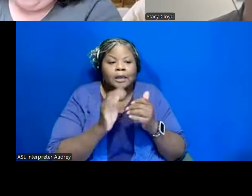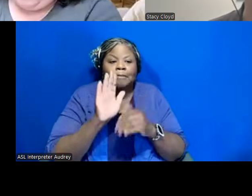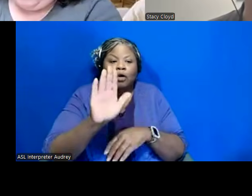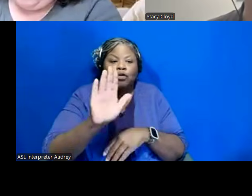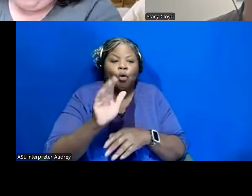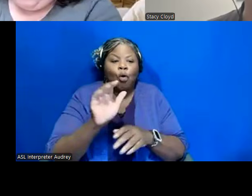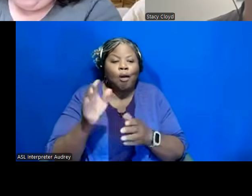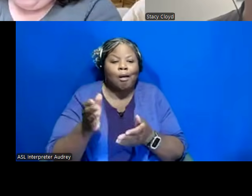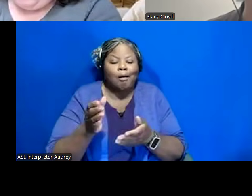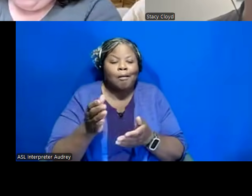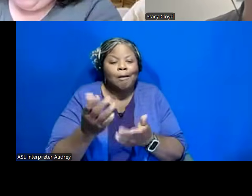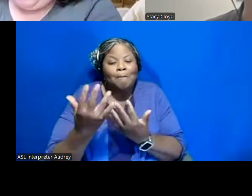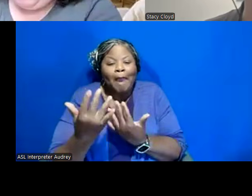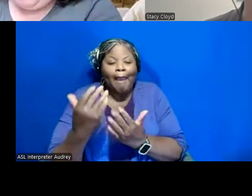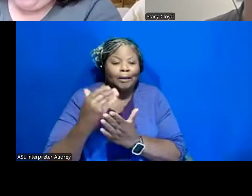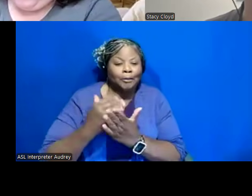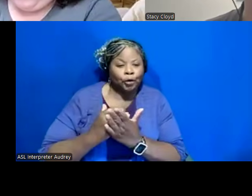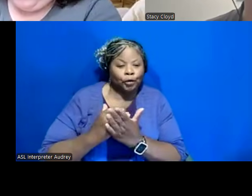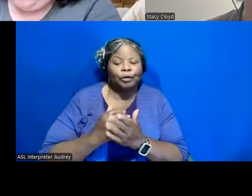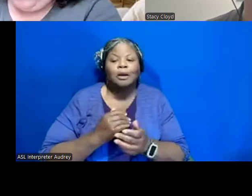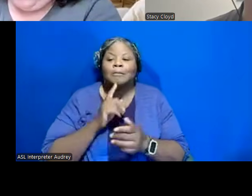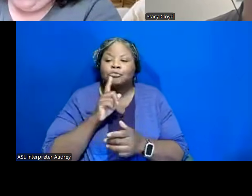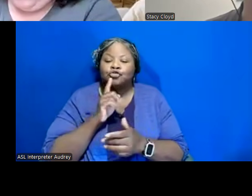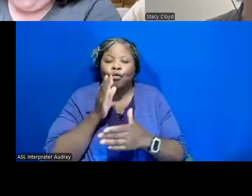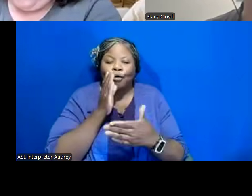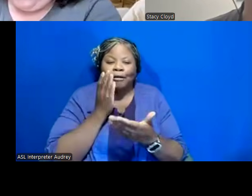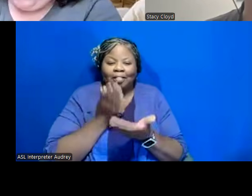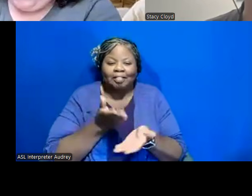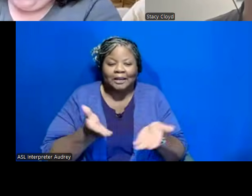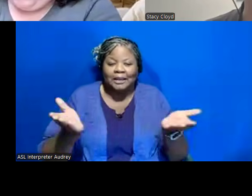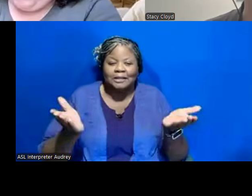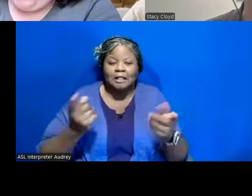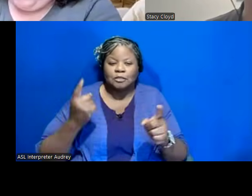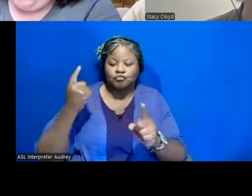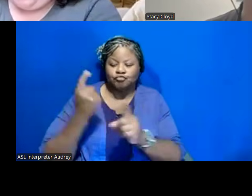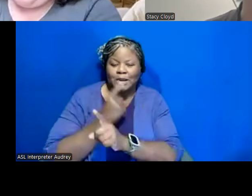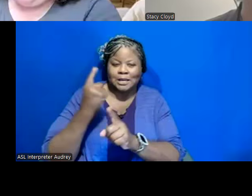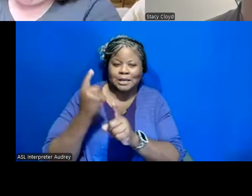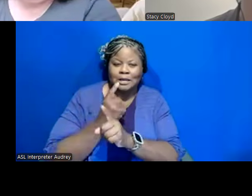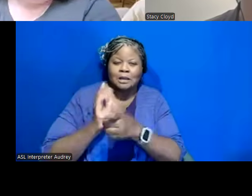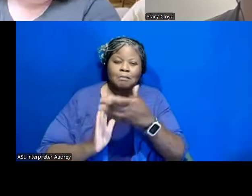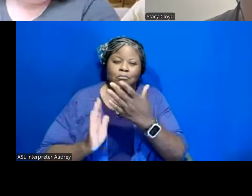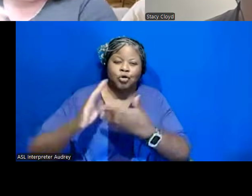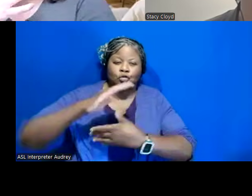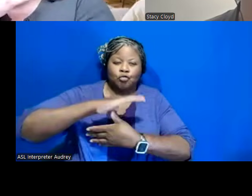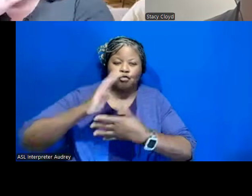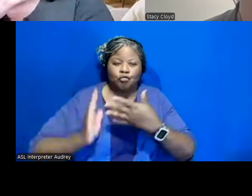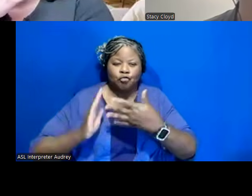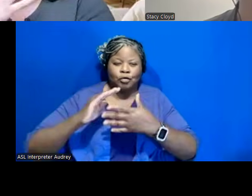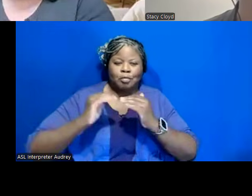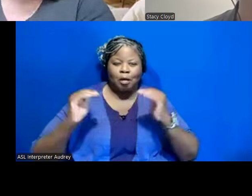back burner. So I think making sure that things are at the right priority level is very